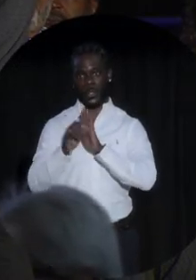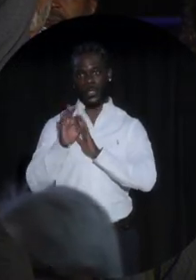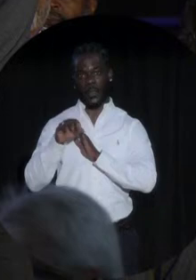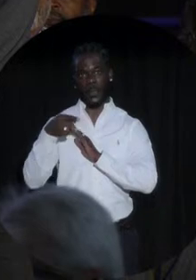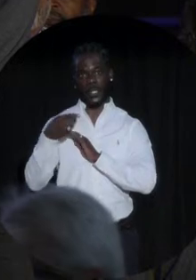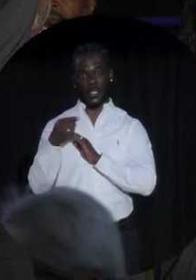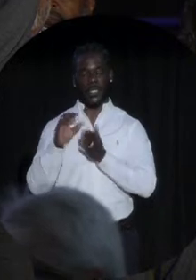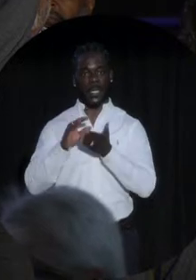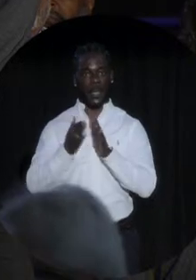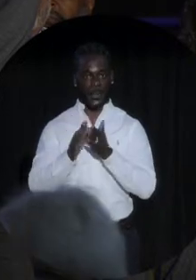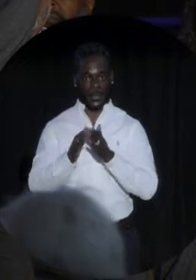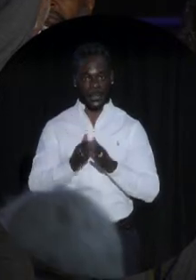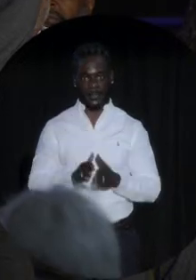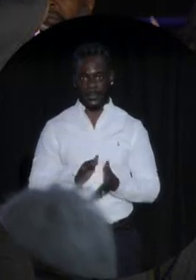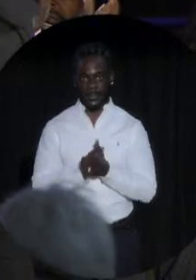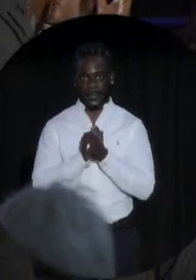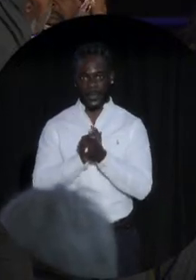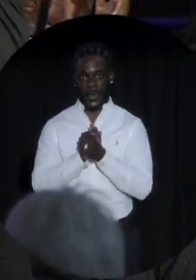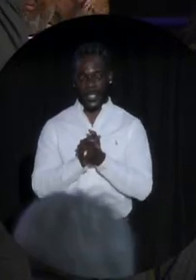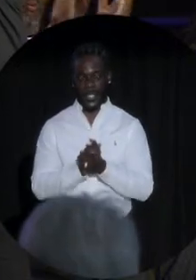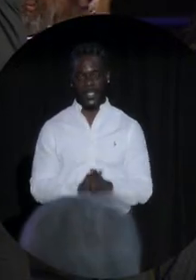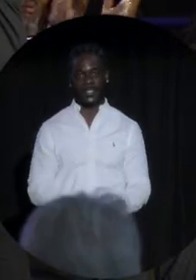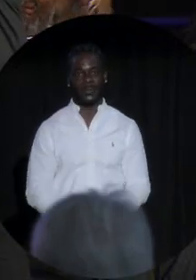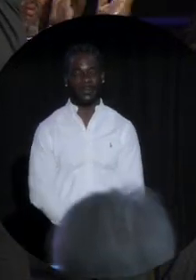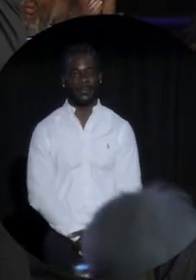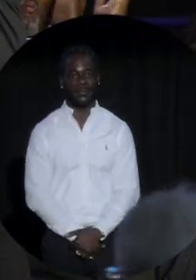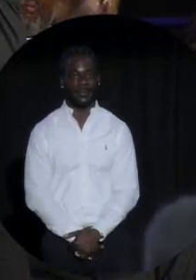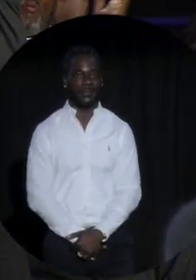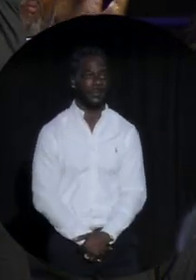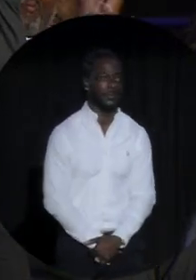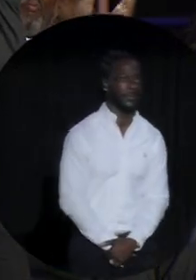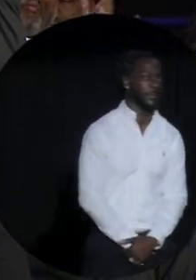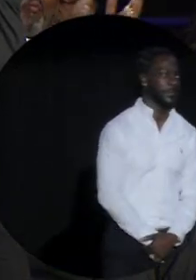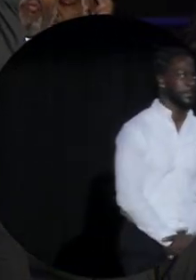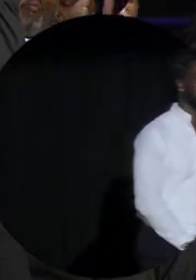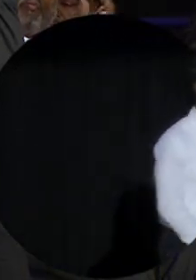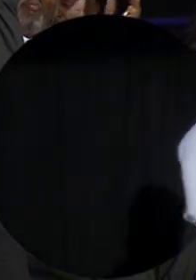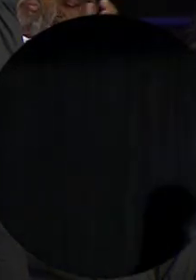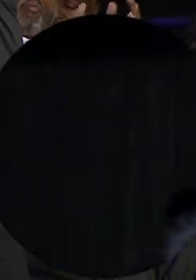Prince George's County. Congratulations. Thank you.